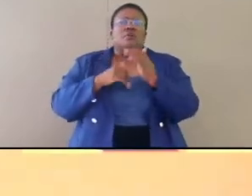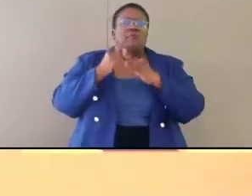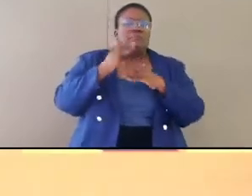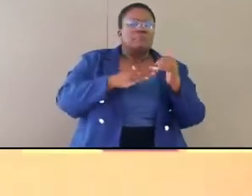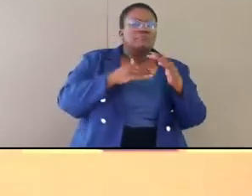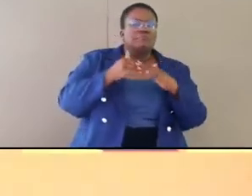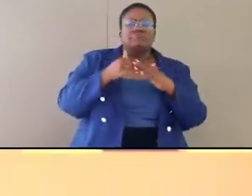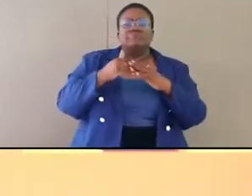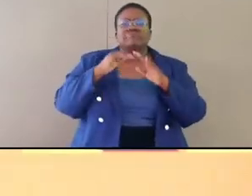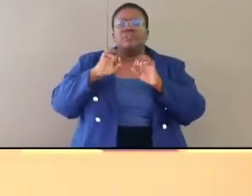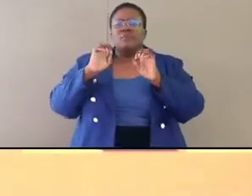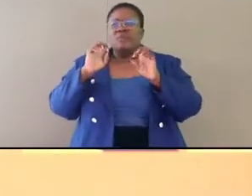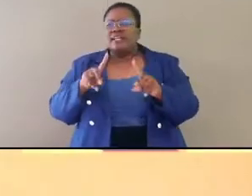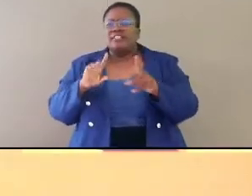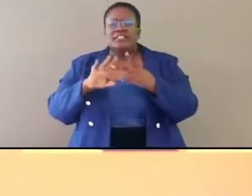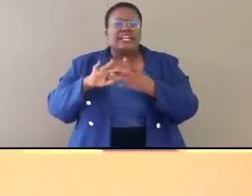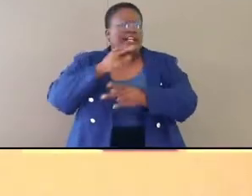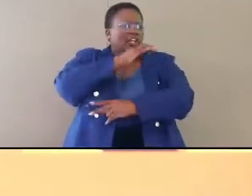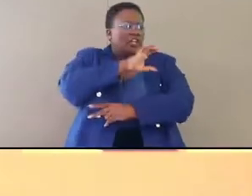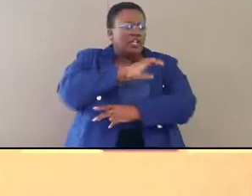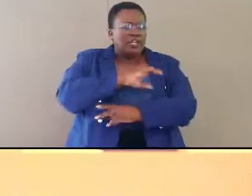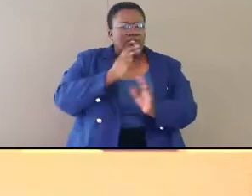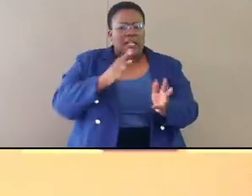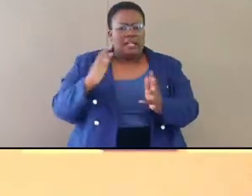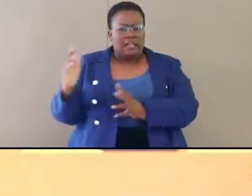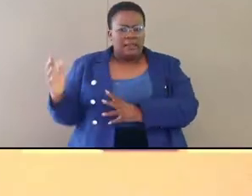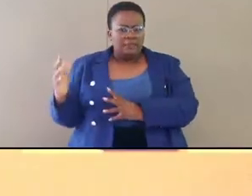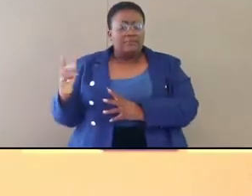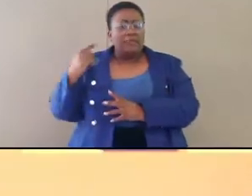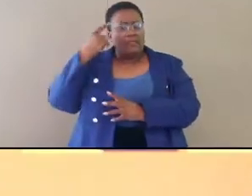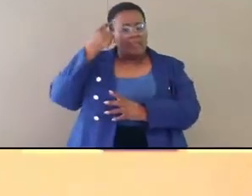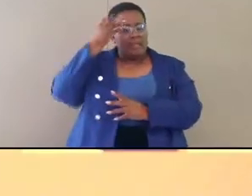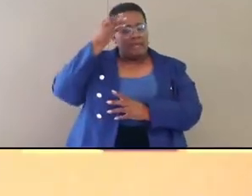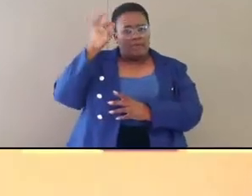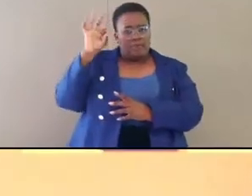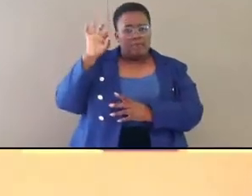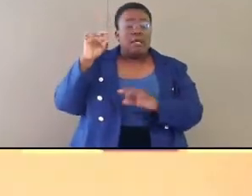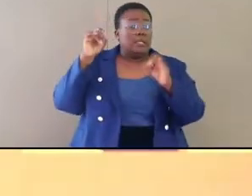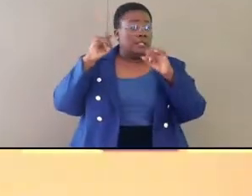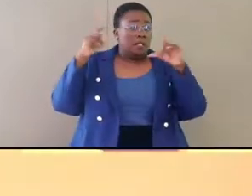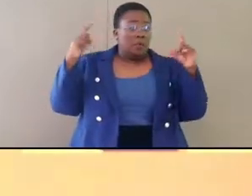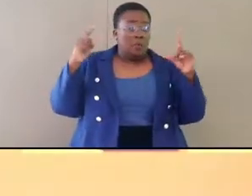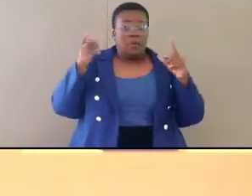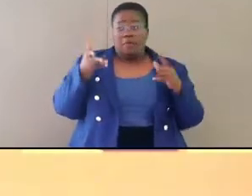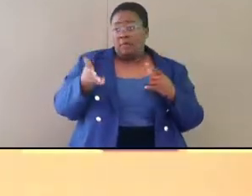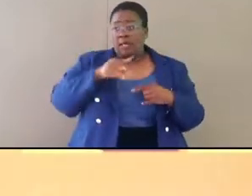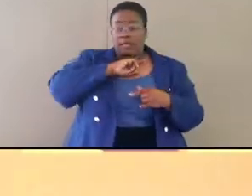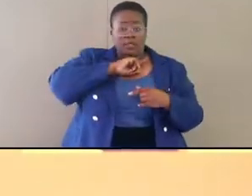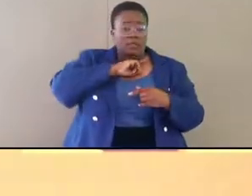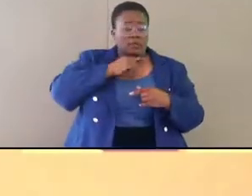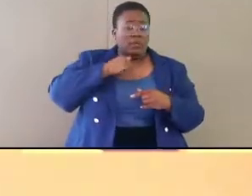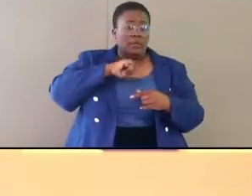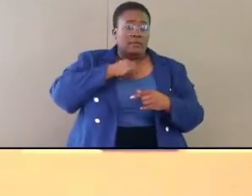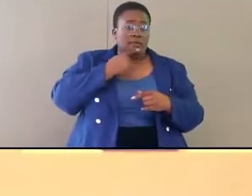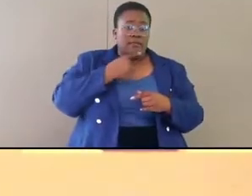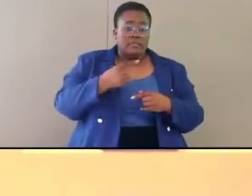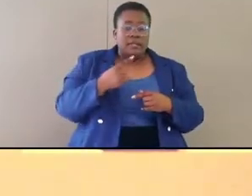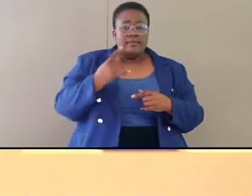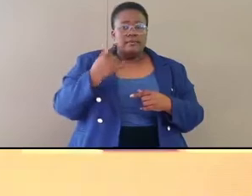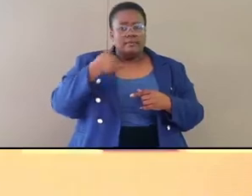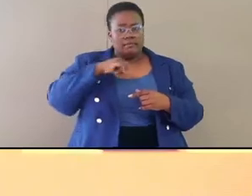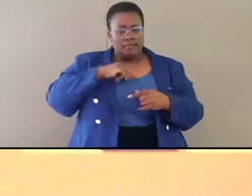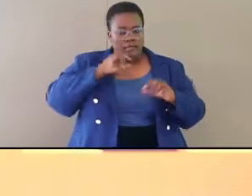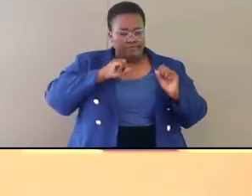education of clinics and all that and I think government is very much aware of that that that why we say let us strengthen